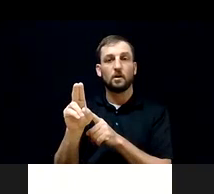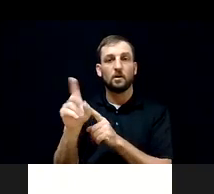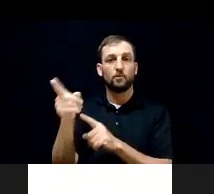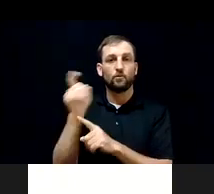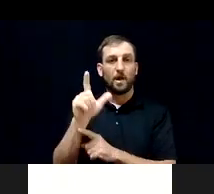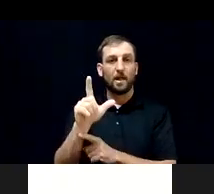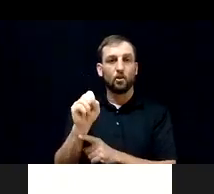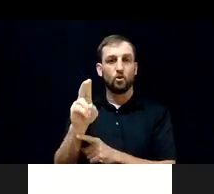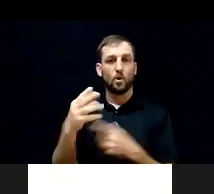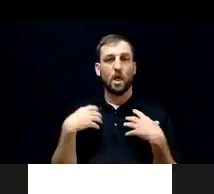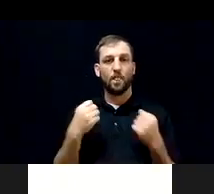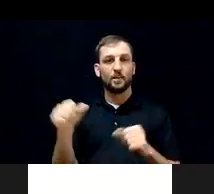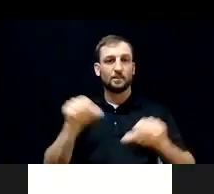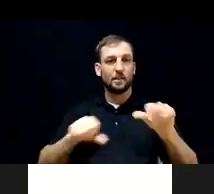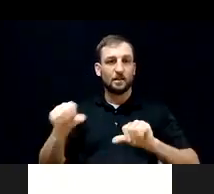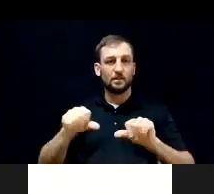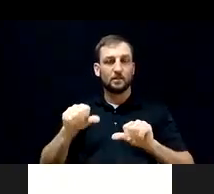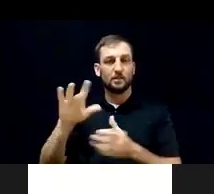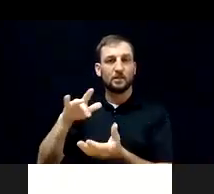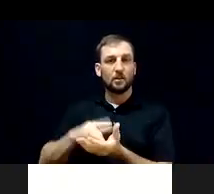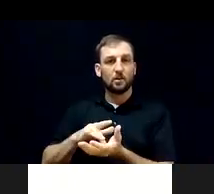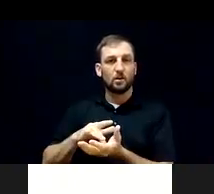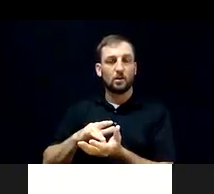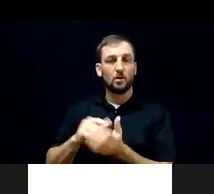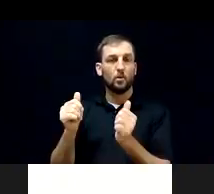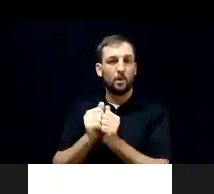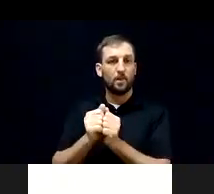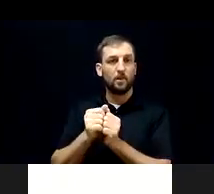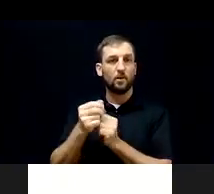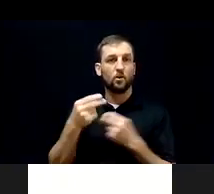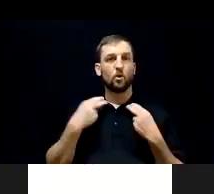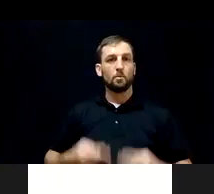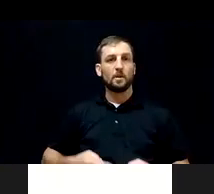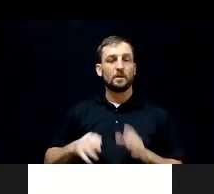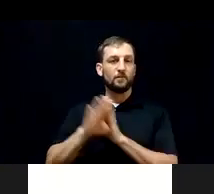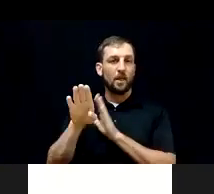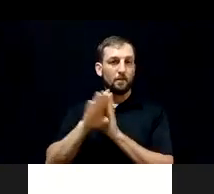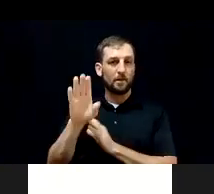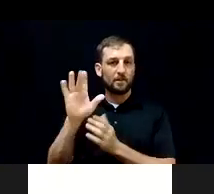LSU Health and Science Center with the Human Development Center.